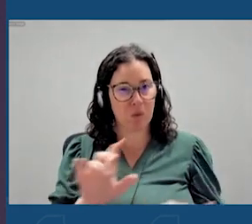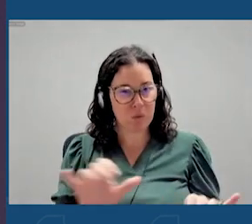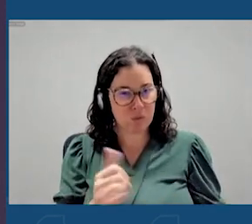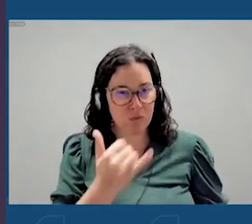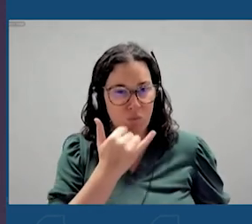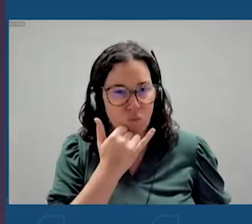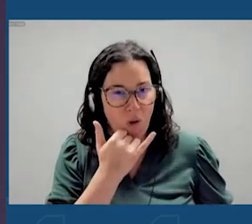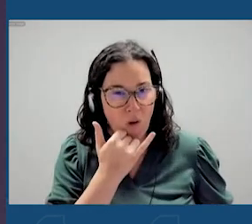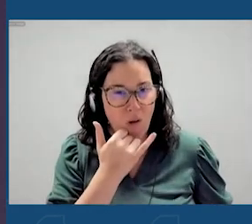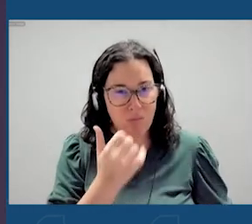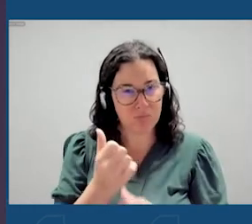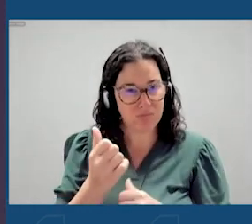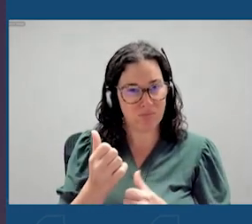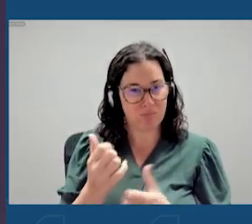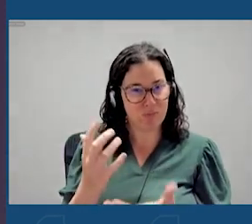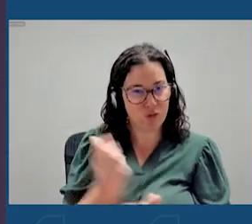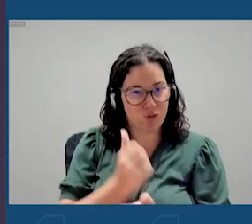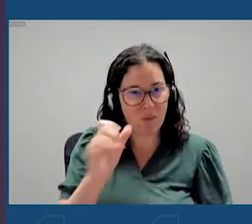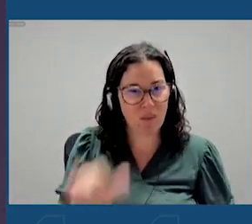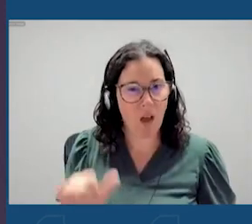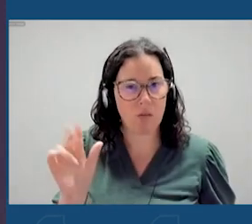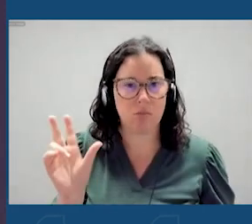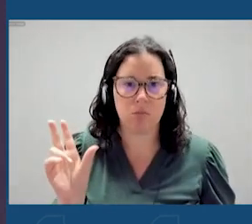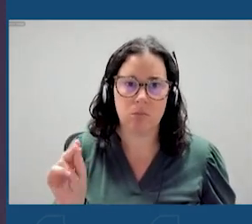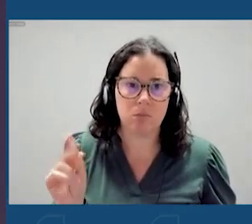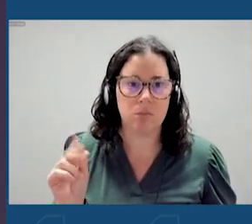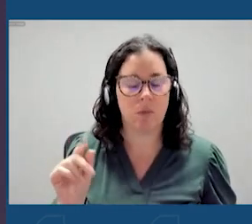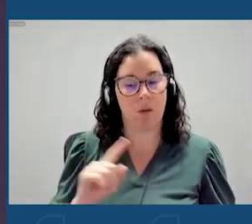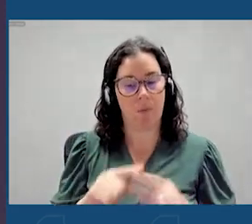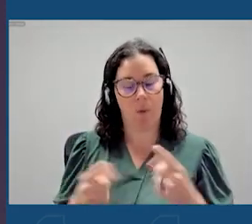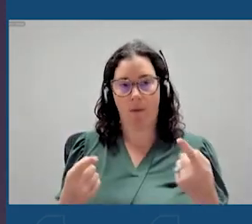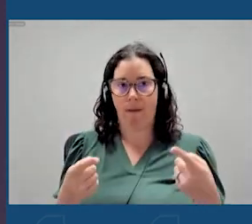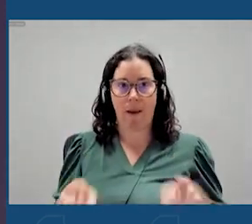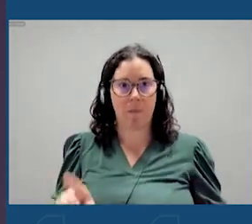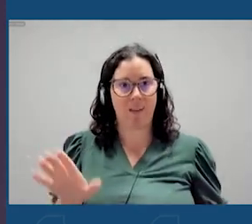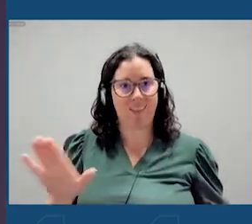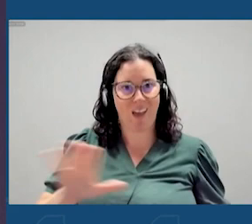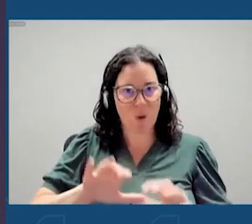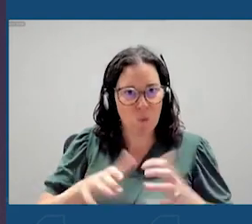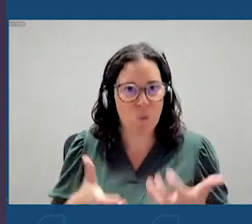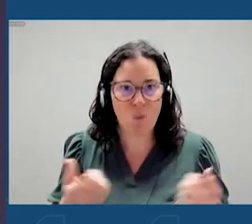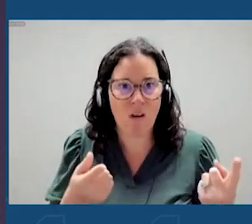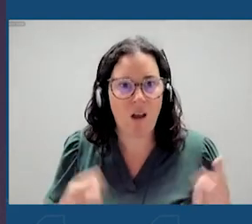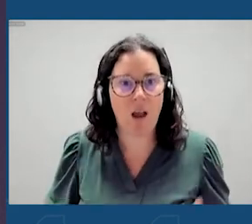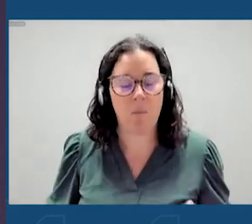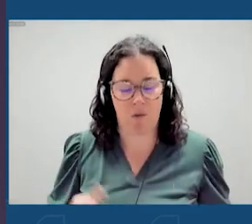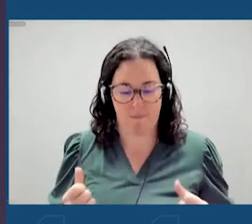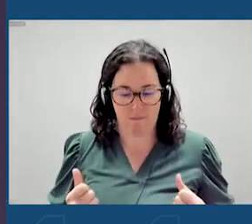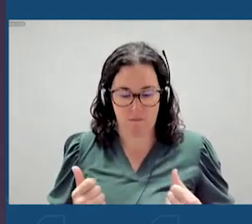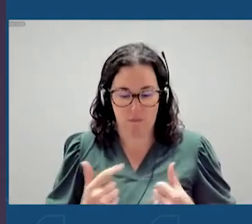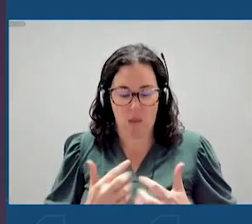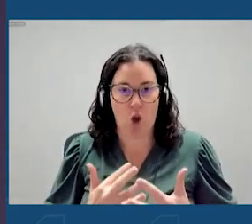And yet the fear started to envelop them. Fear can be paralyzing.